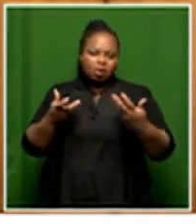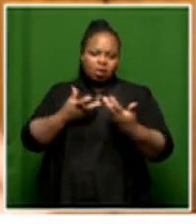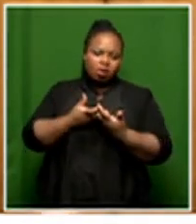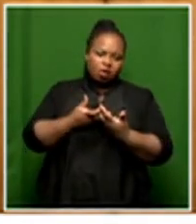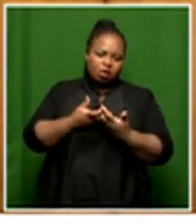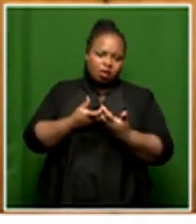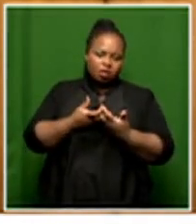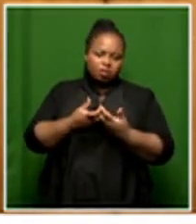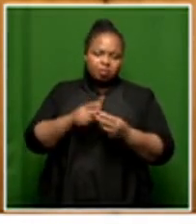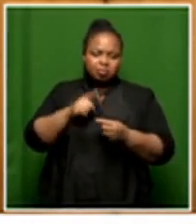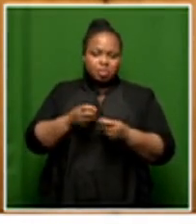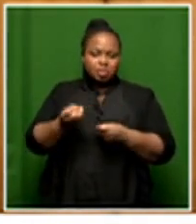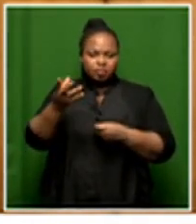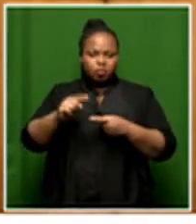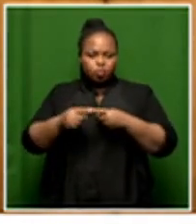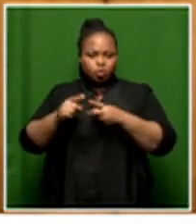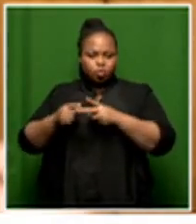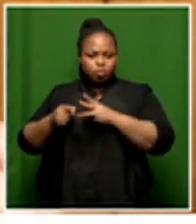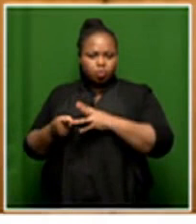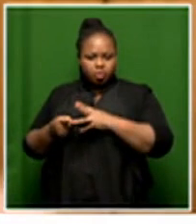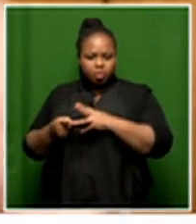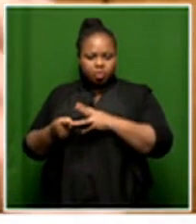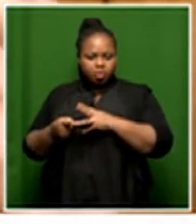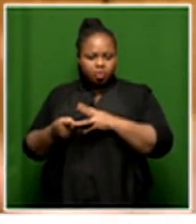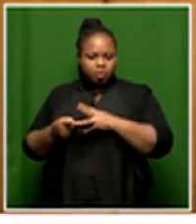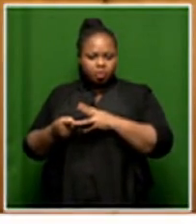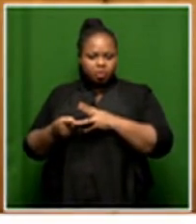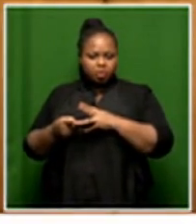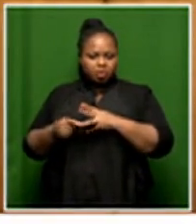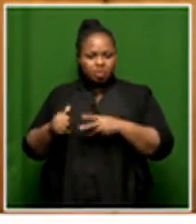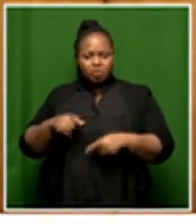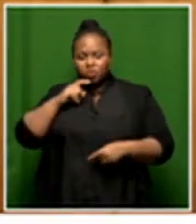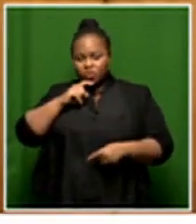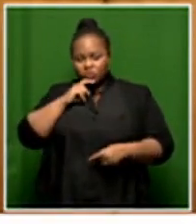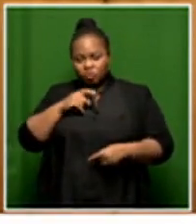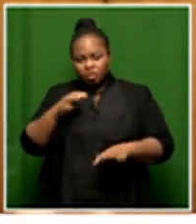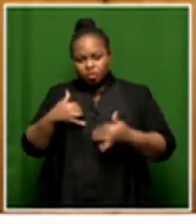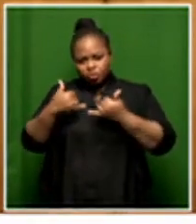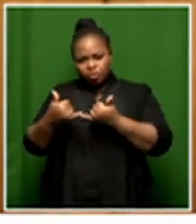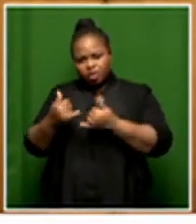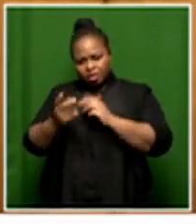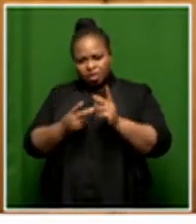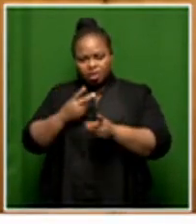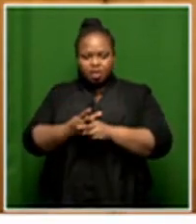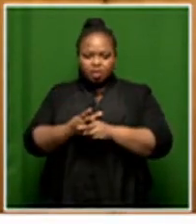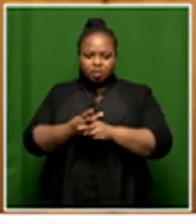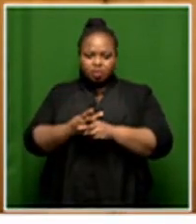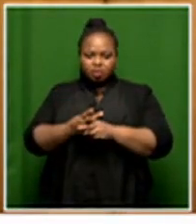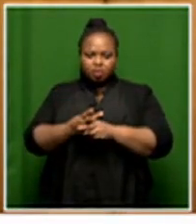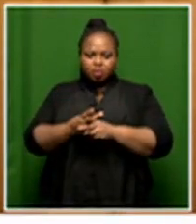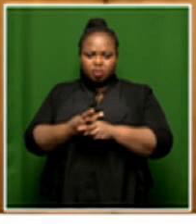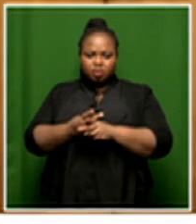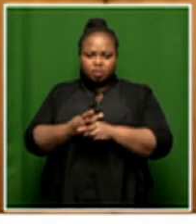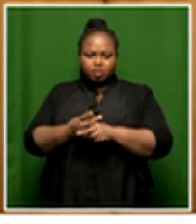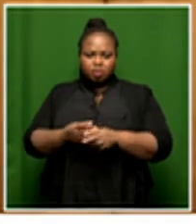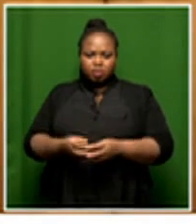to generate rewards, and then use those rewards as, again, an incentive